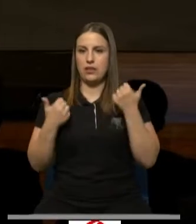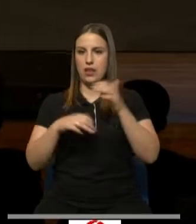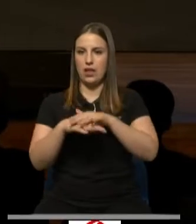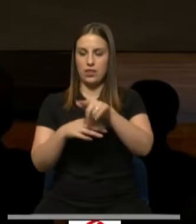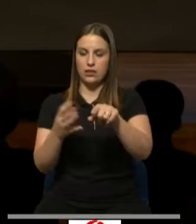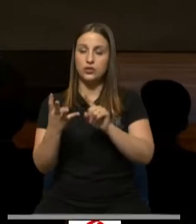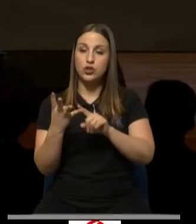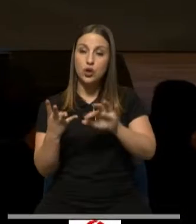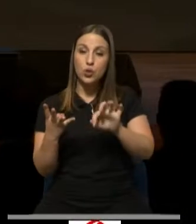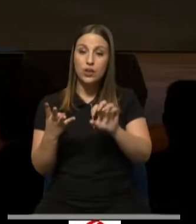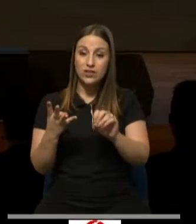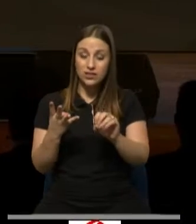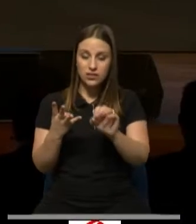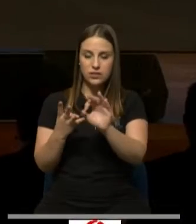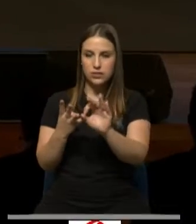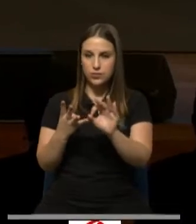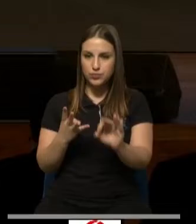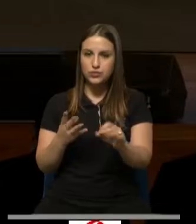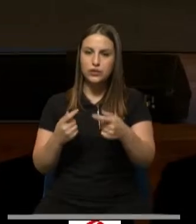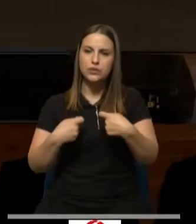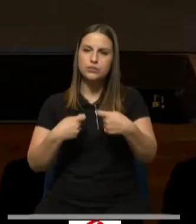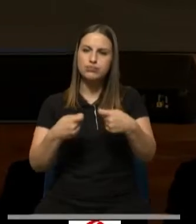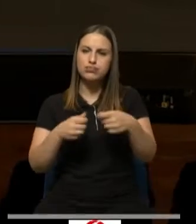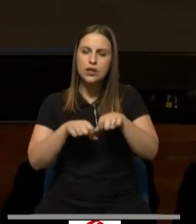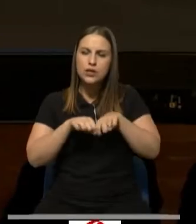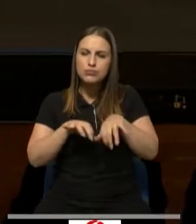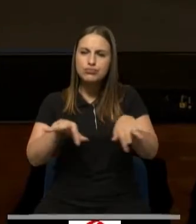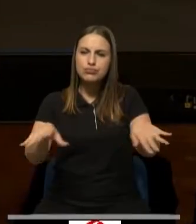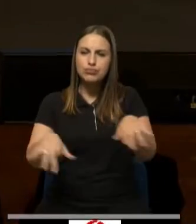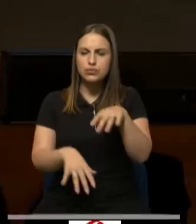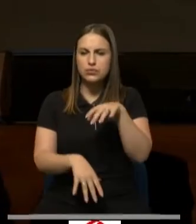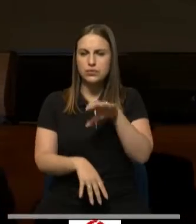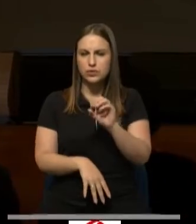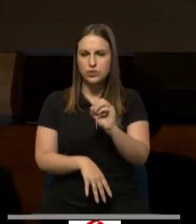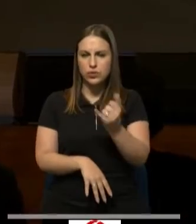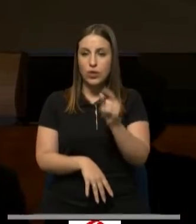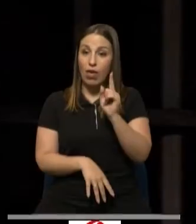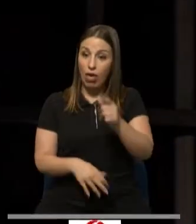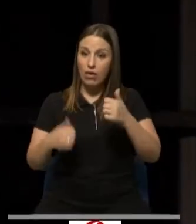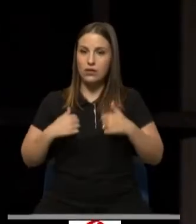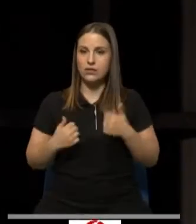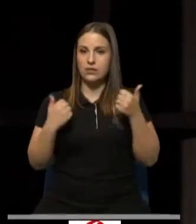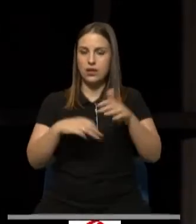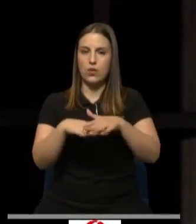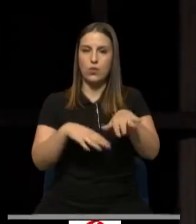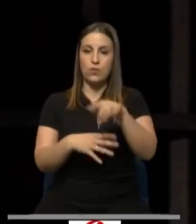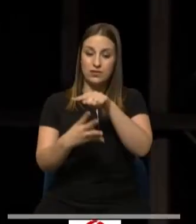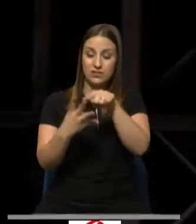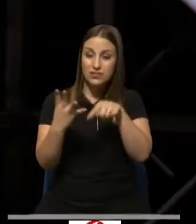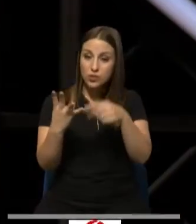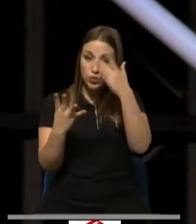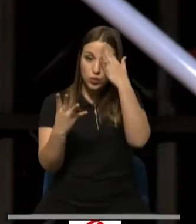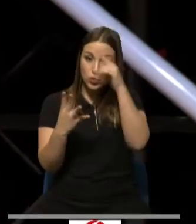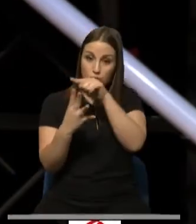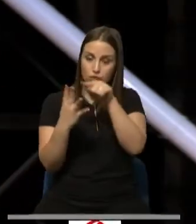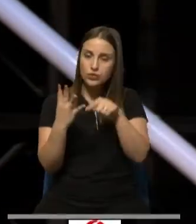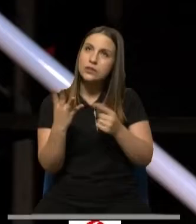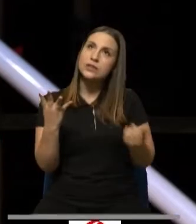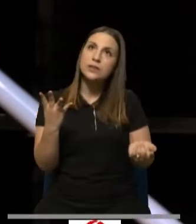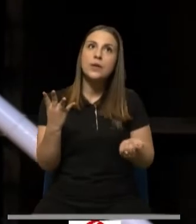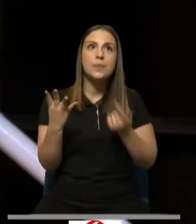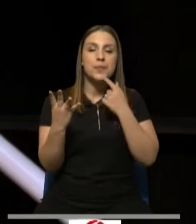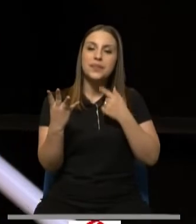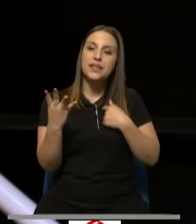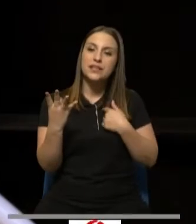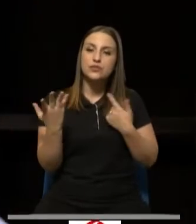comes from cities. And 80% of the carbon emissions come from the cities. So these 4 numbers tell